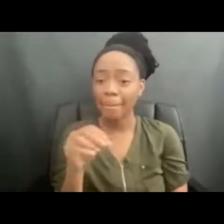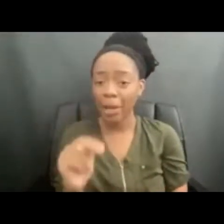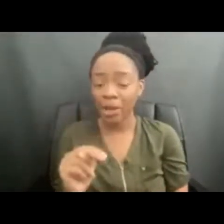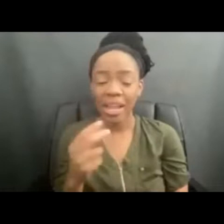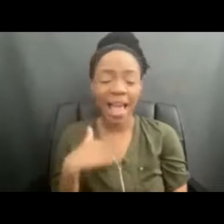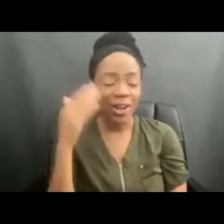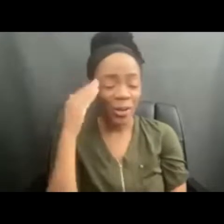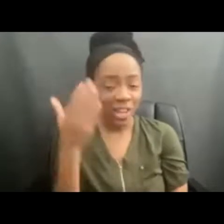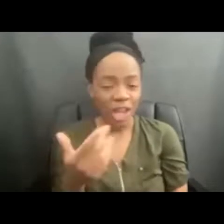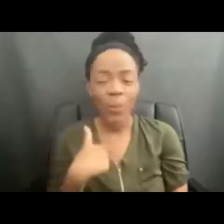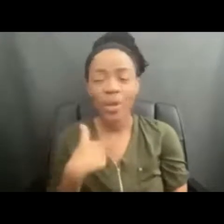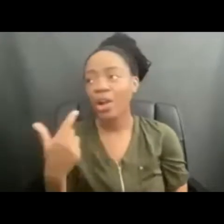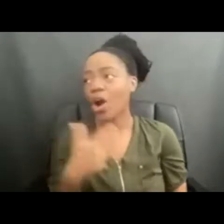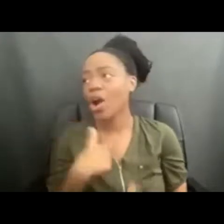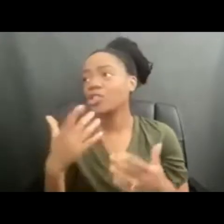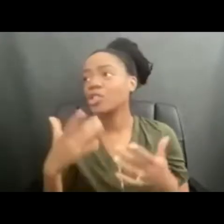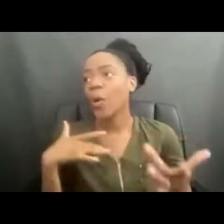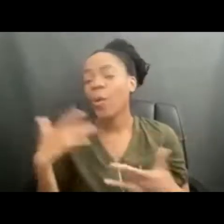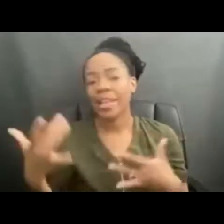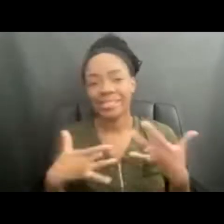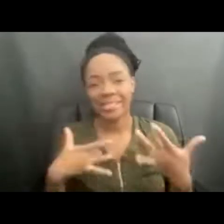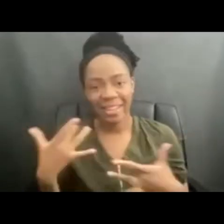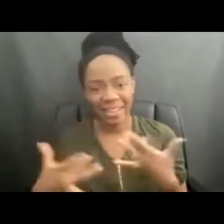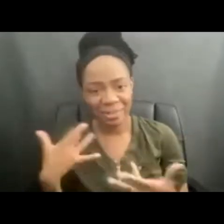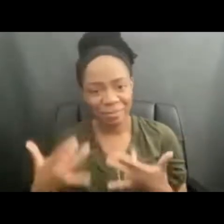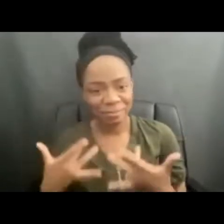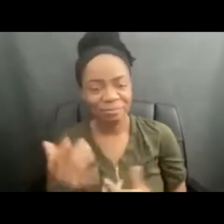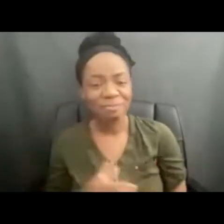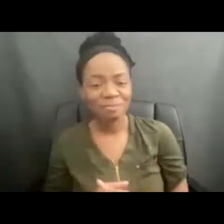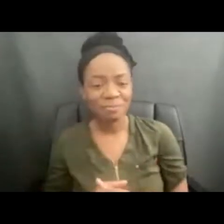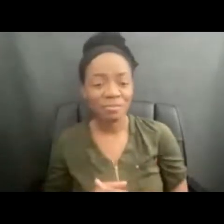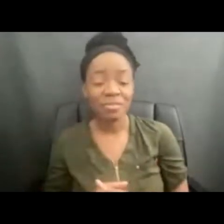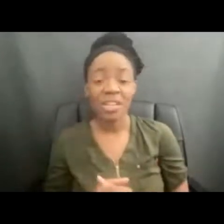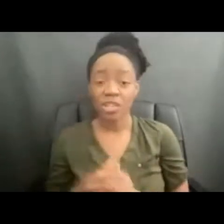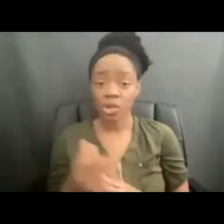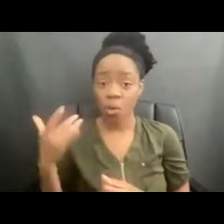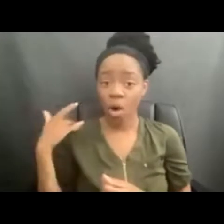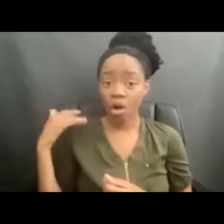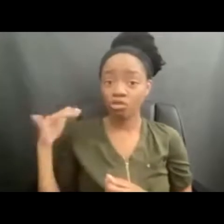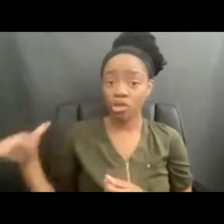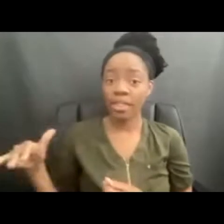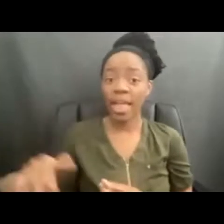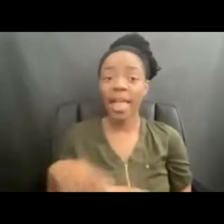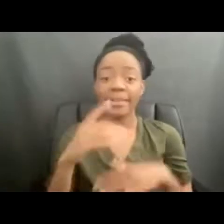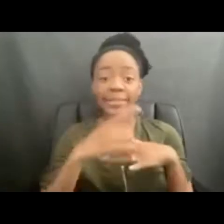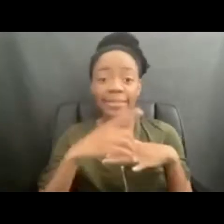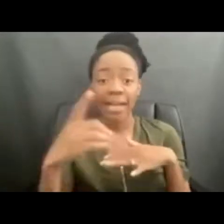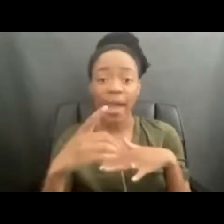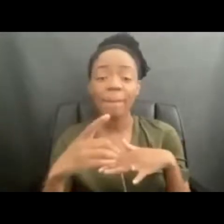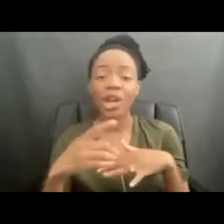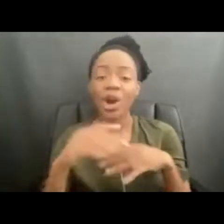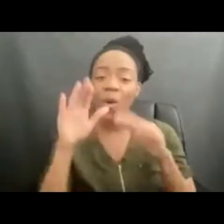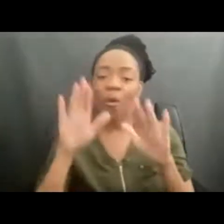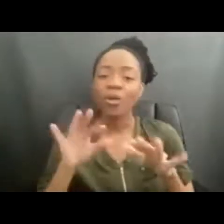so excited. Again, we have Angele Thomas and Diamond Caruso as our